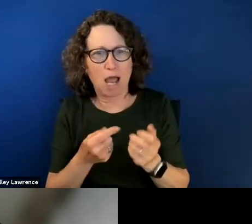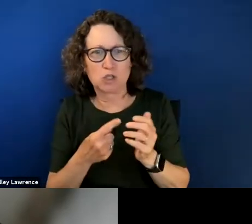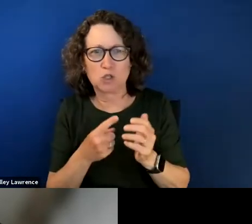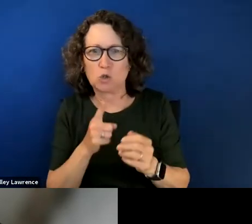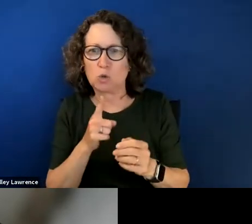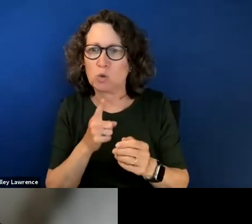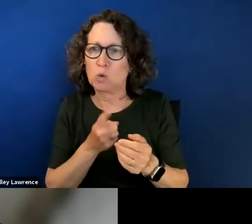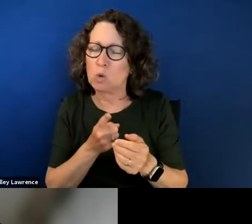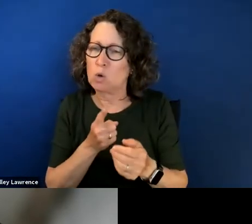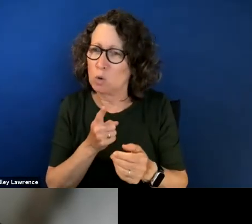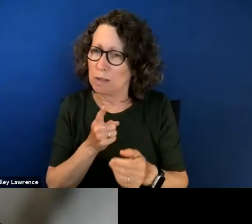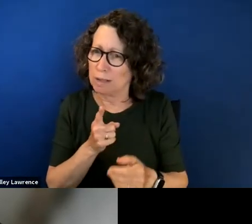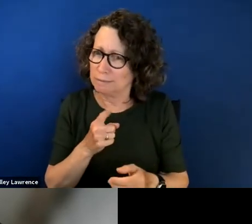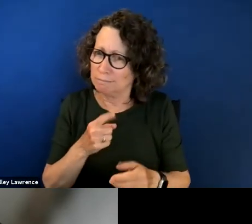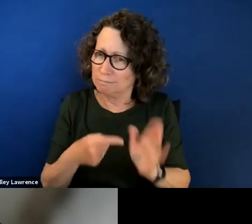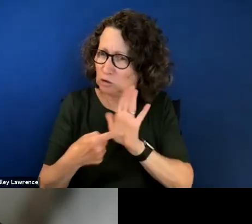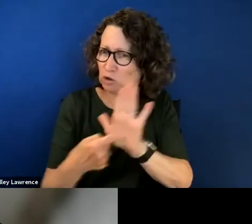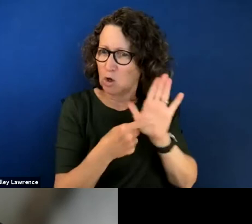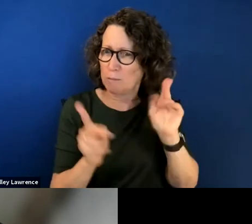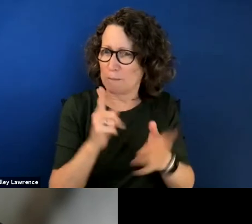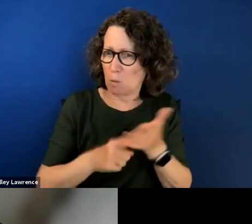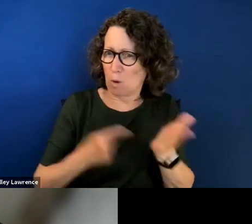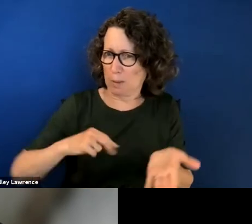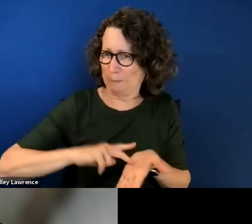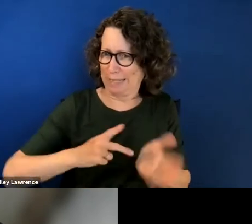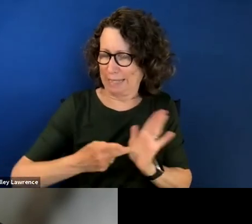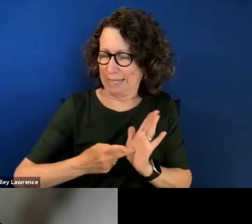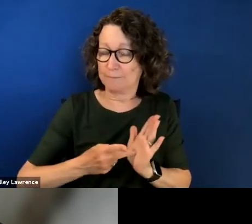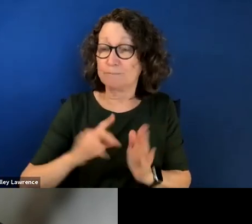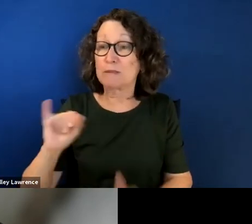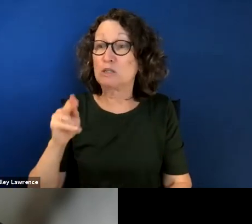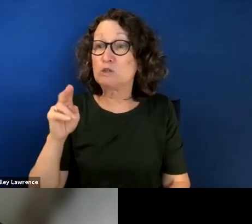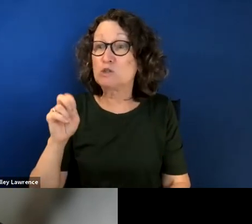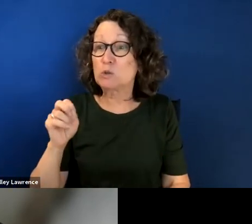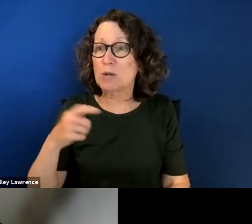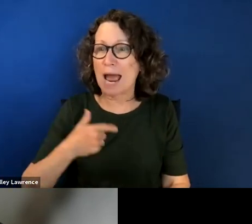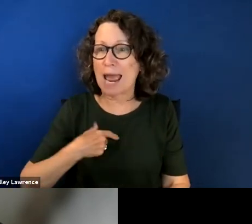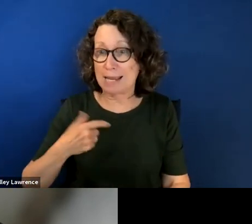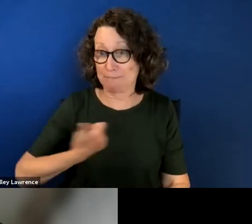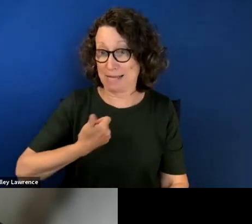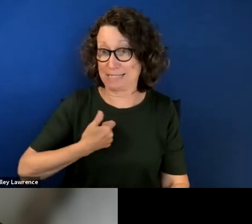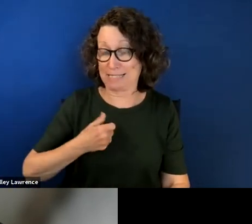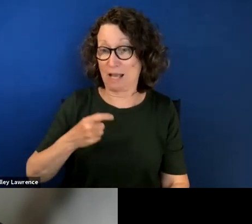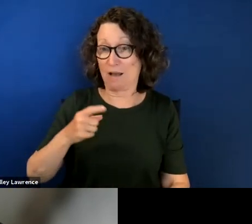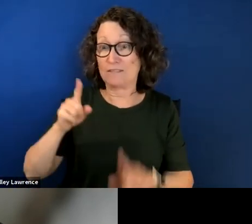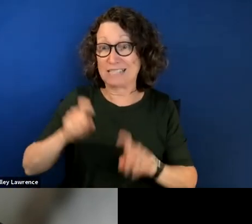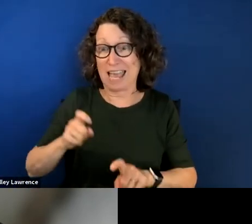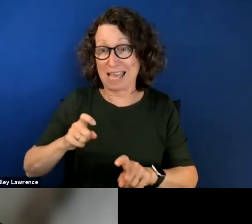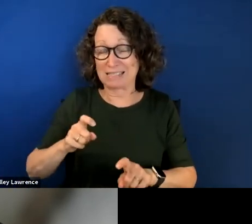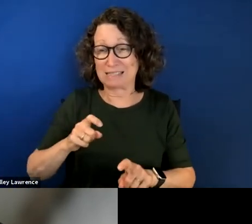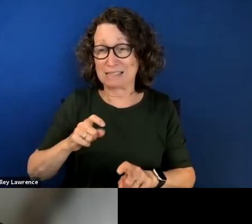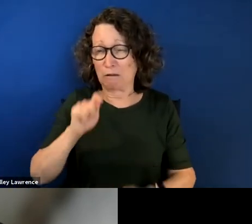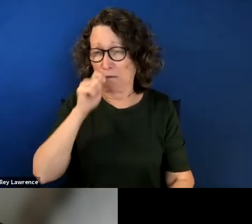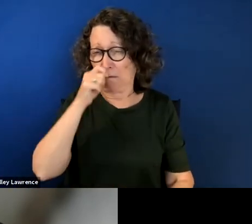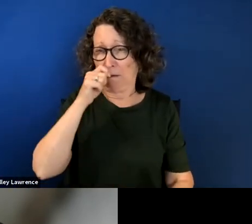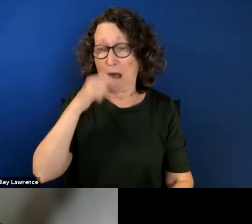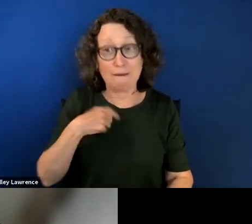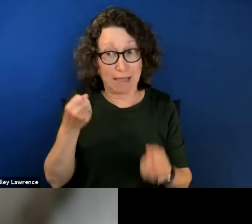reassure folks of what this is. In June, I had to have a COVID test like I've never had, and I've had